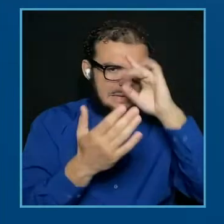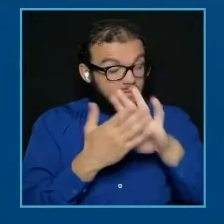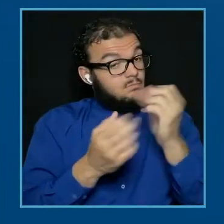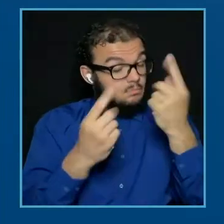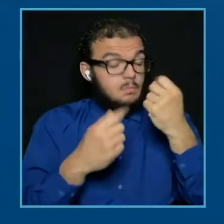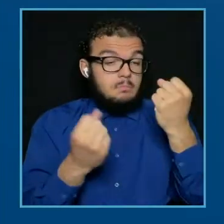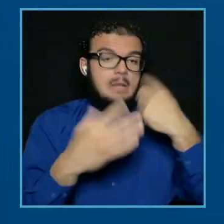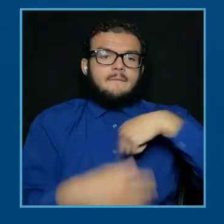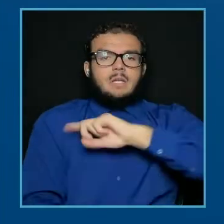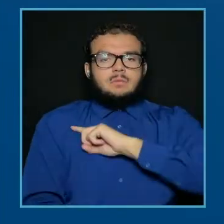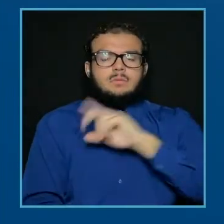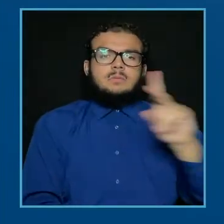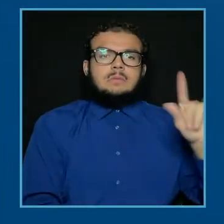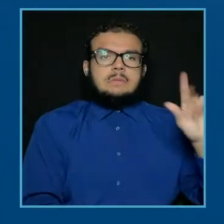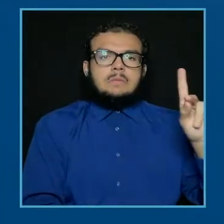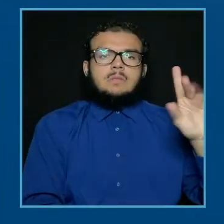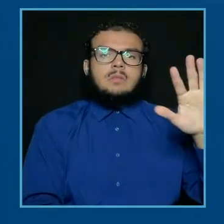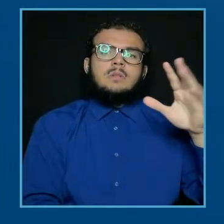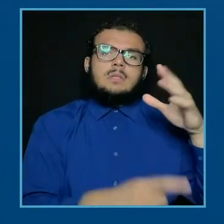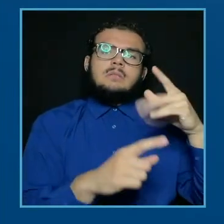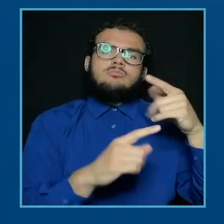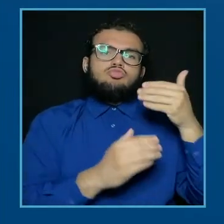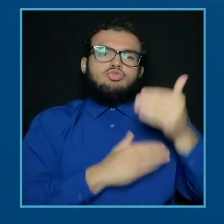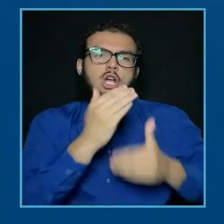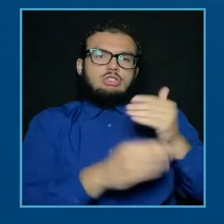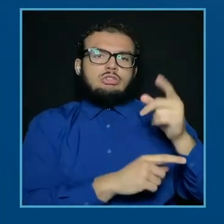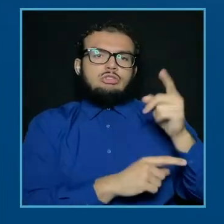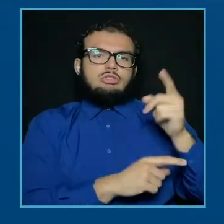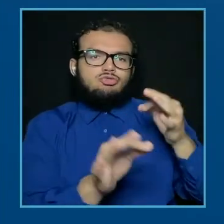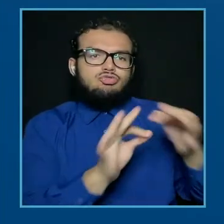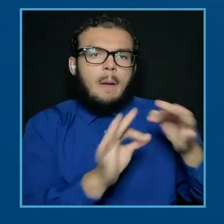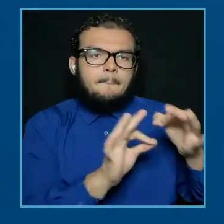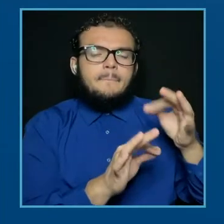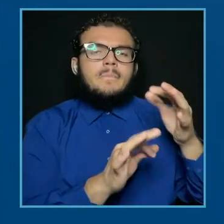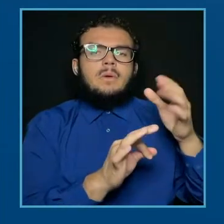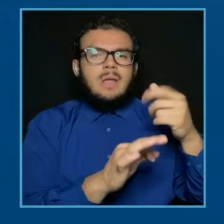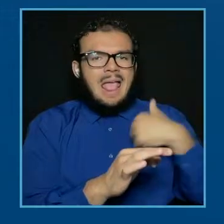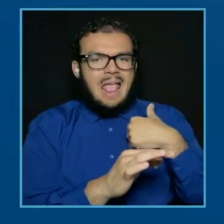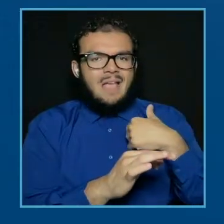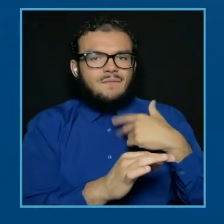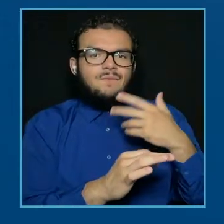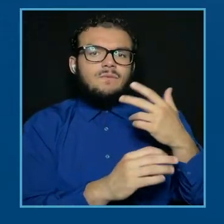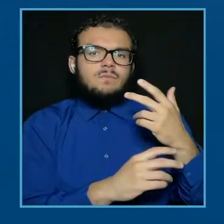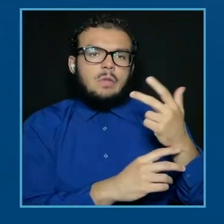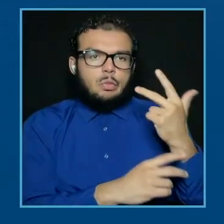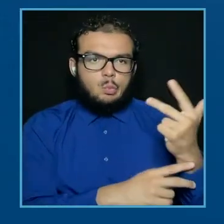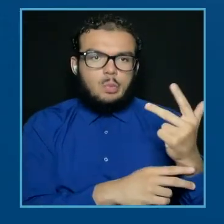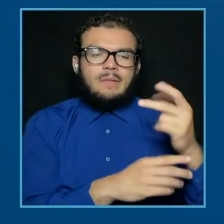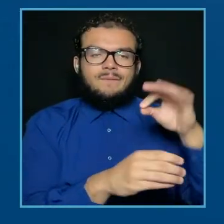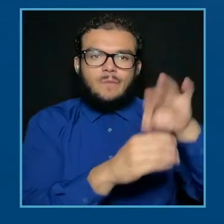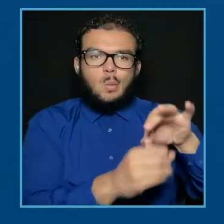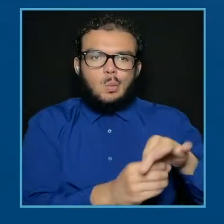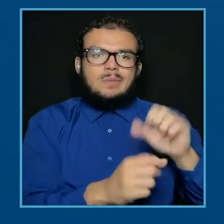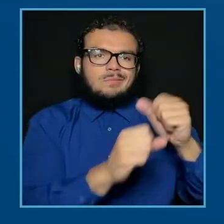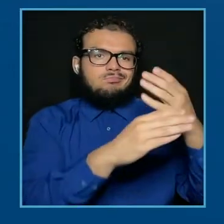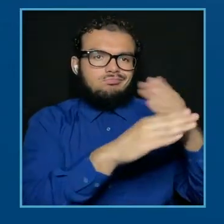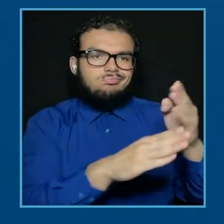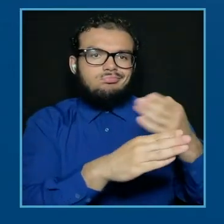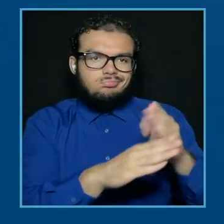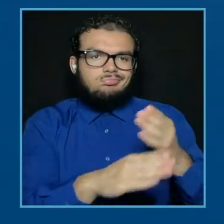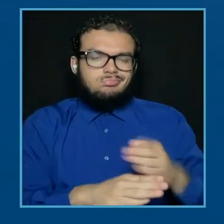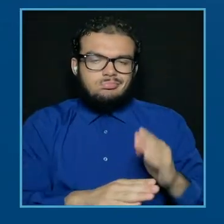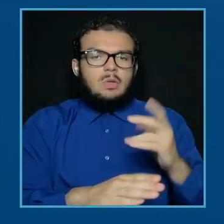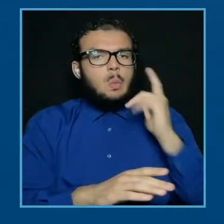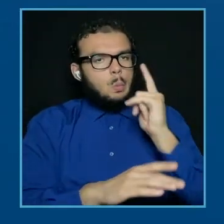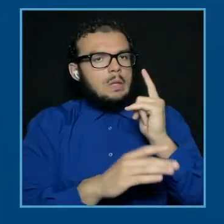that the process that she described, that we're all going to have 3 votes, and that we're able to divide that up, and it would